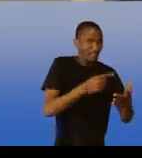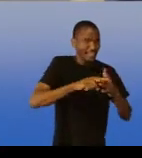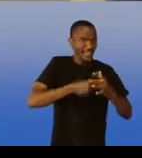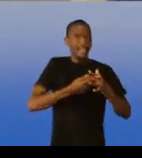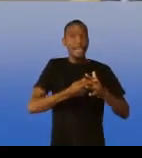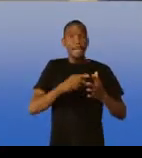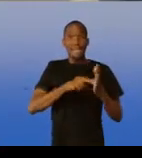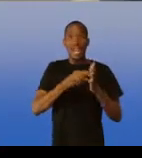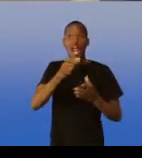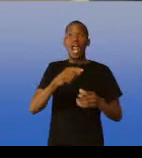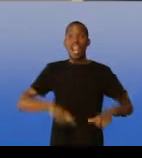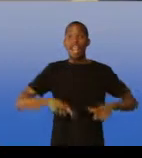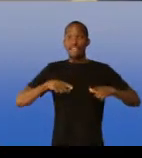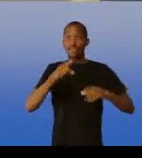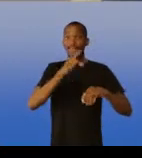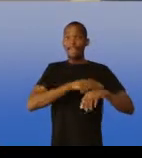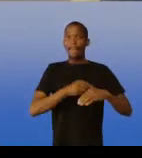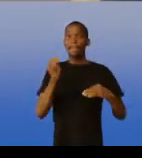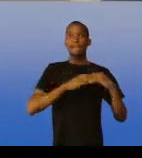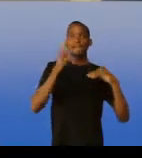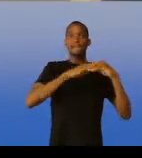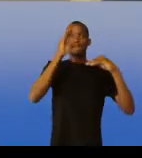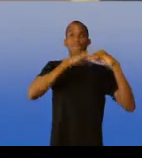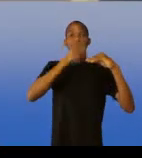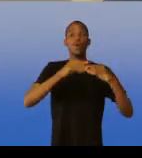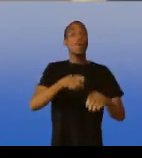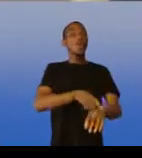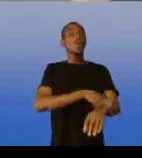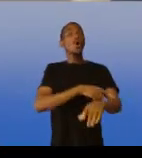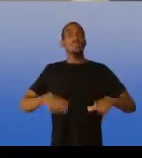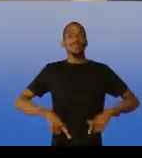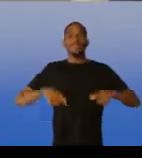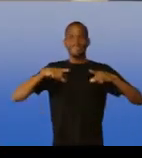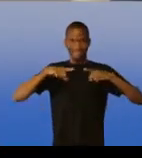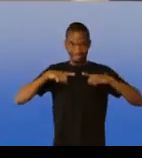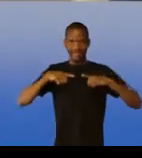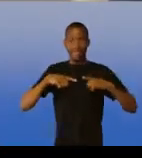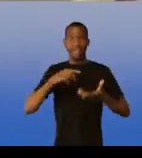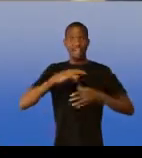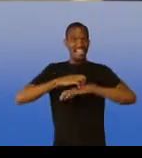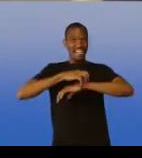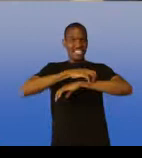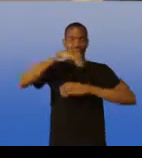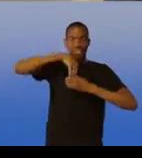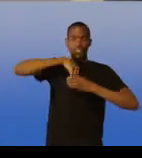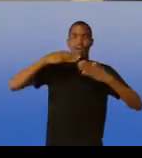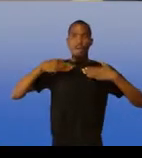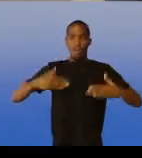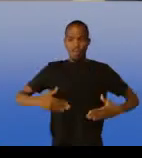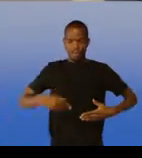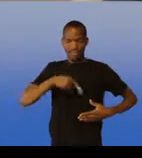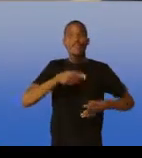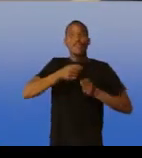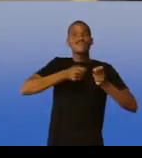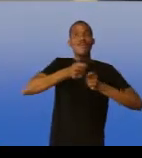increasing your lifespan. You live a longer life because now the viral load within your body is under